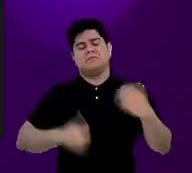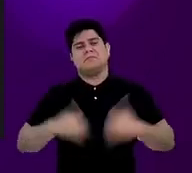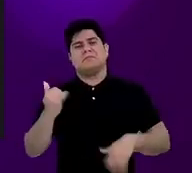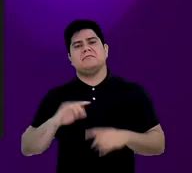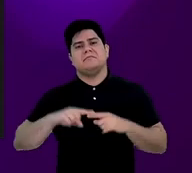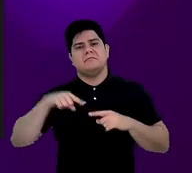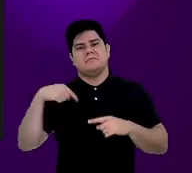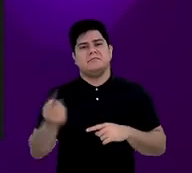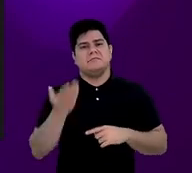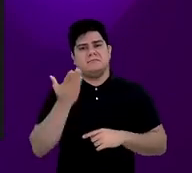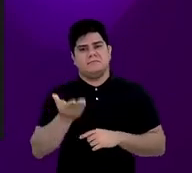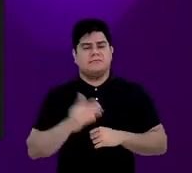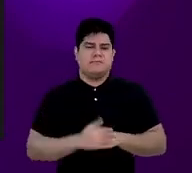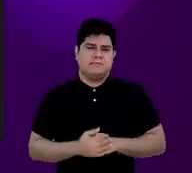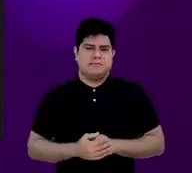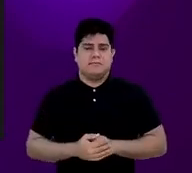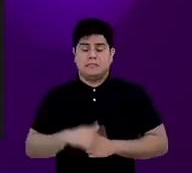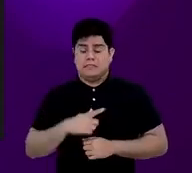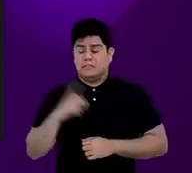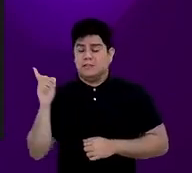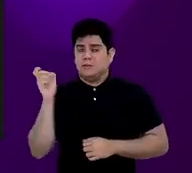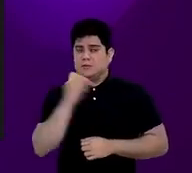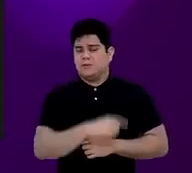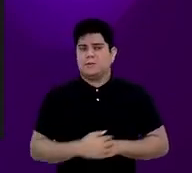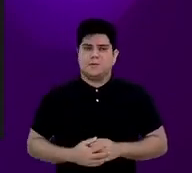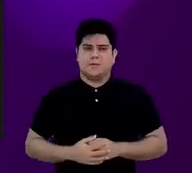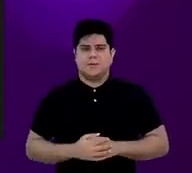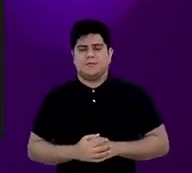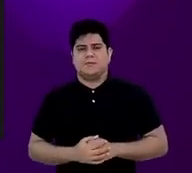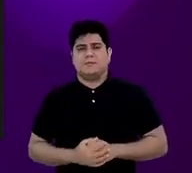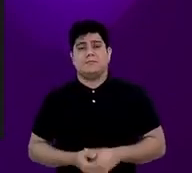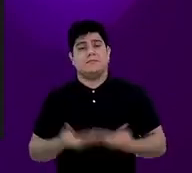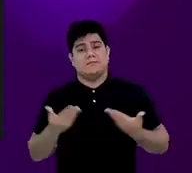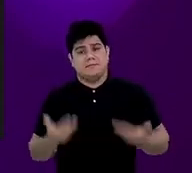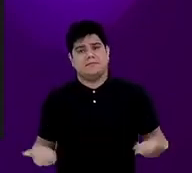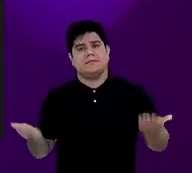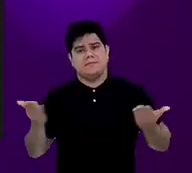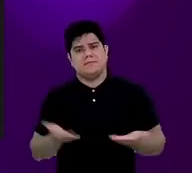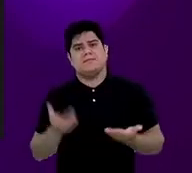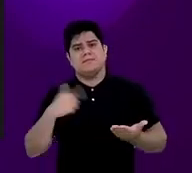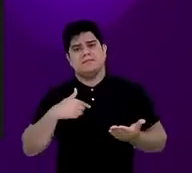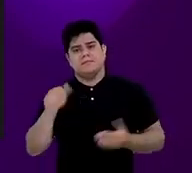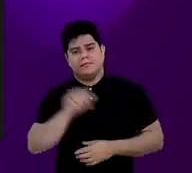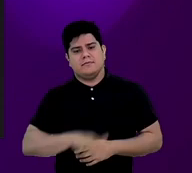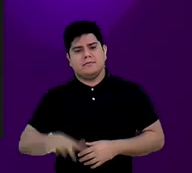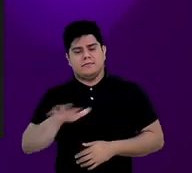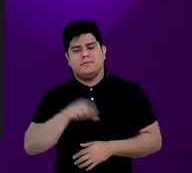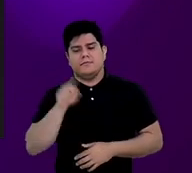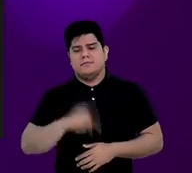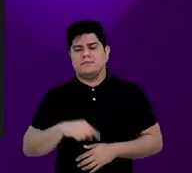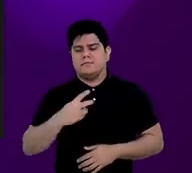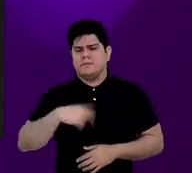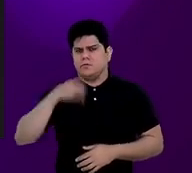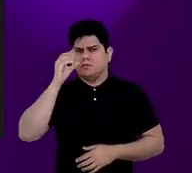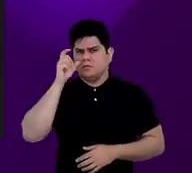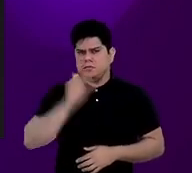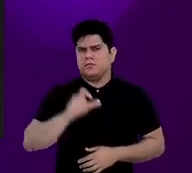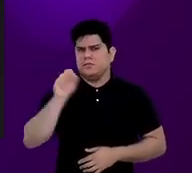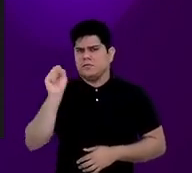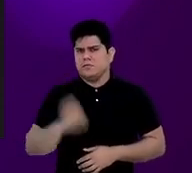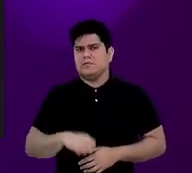nice talk for sure about that very interesting field. So please, Dr. Hamblin, make